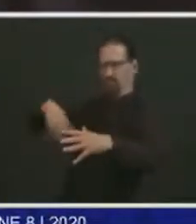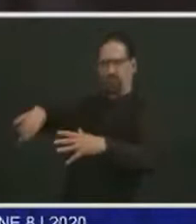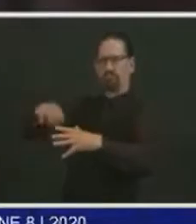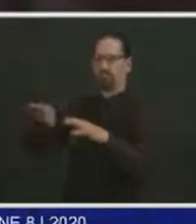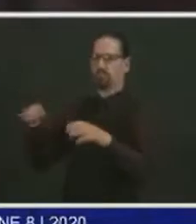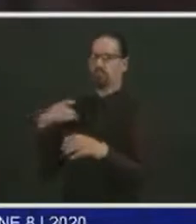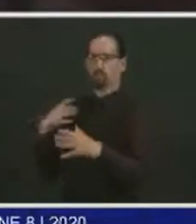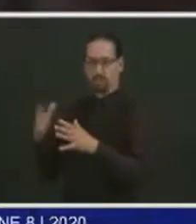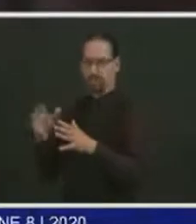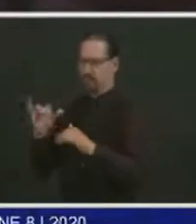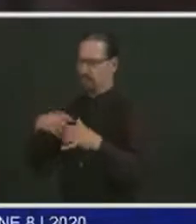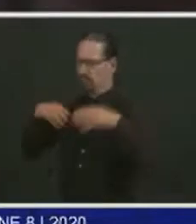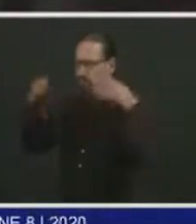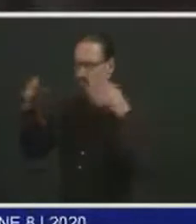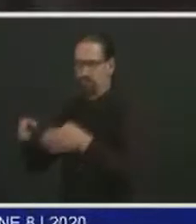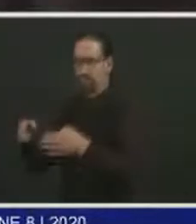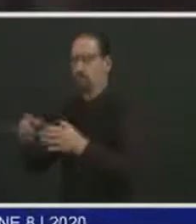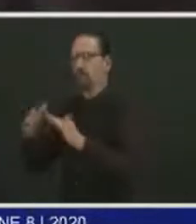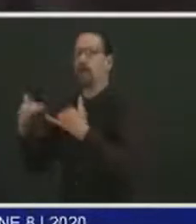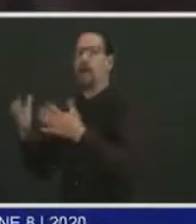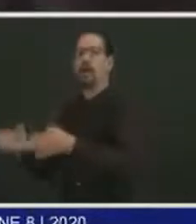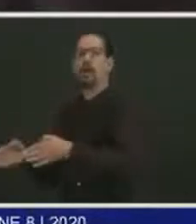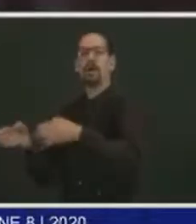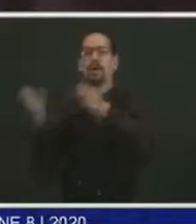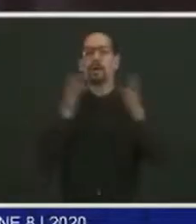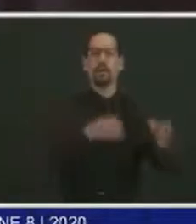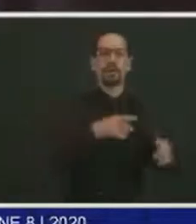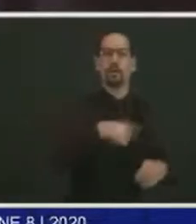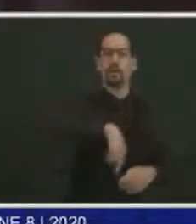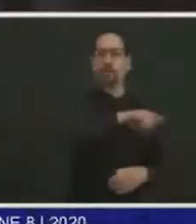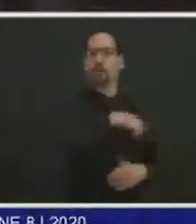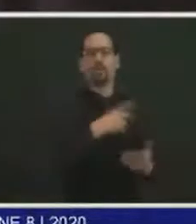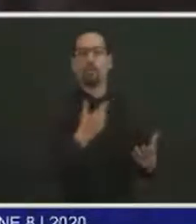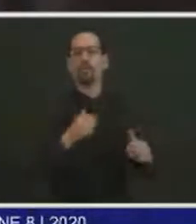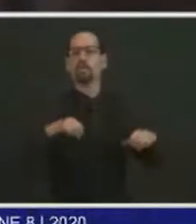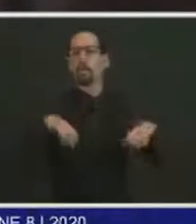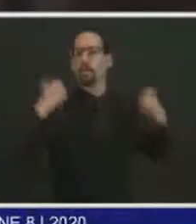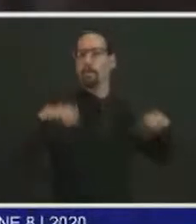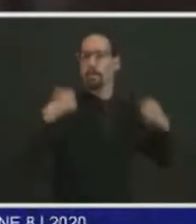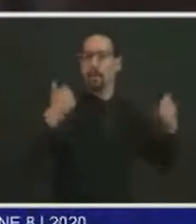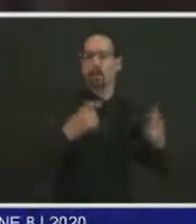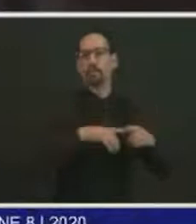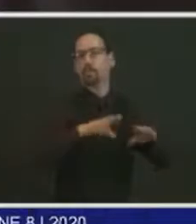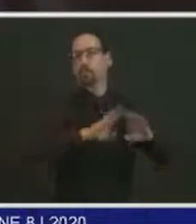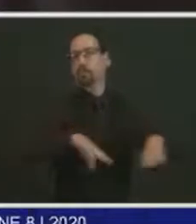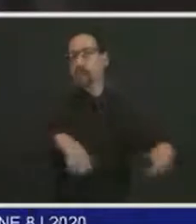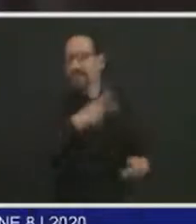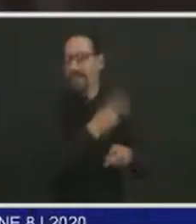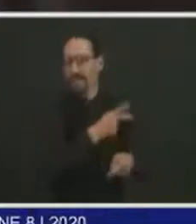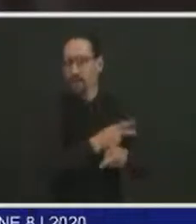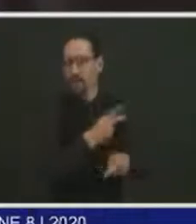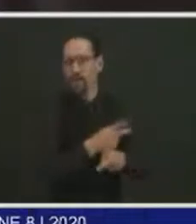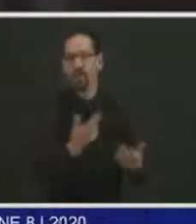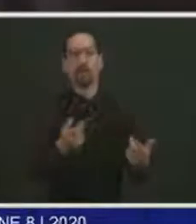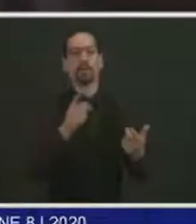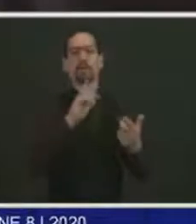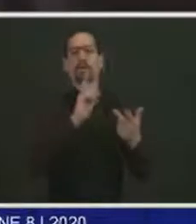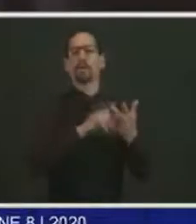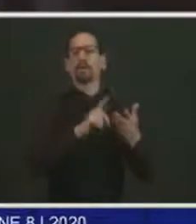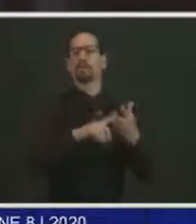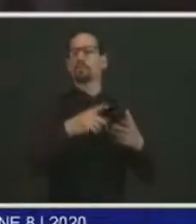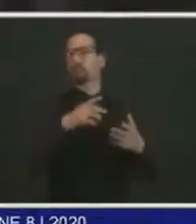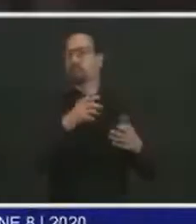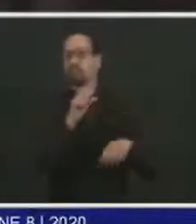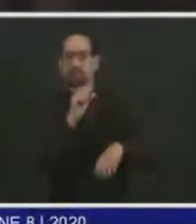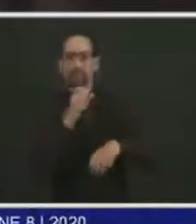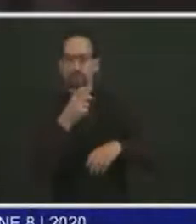fitness centers, workers from personal service fields, and being able to really understand the